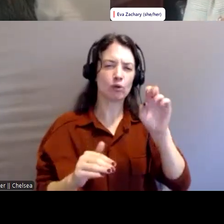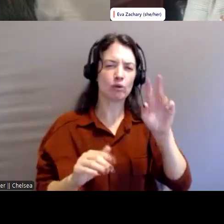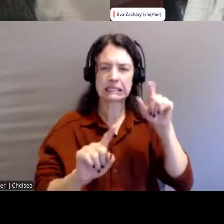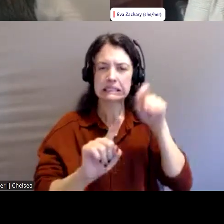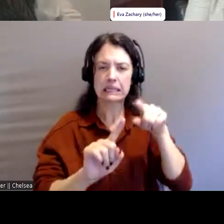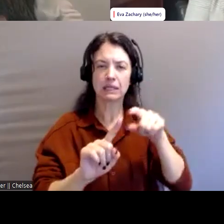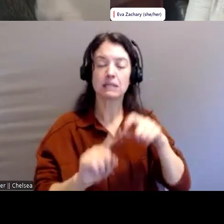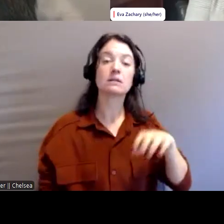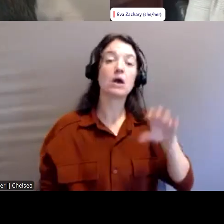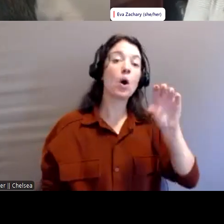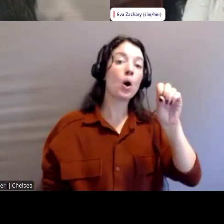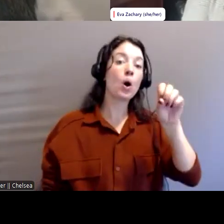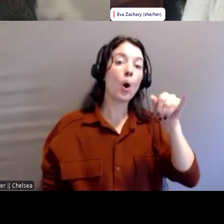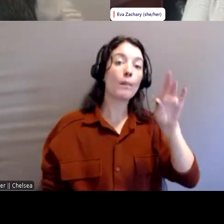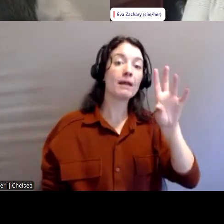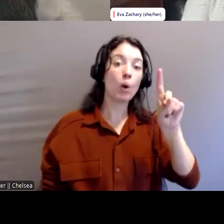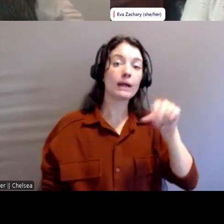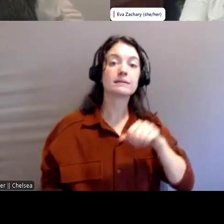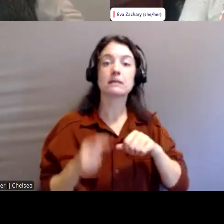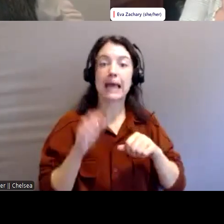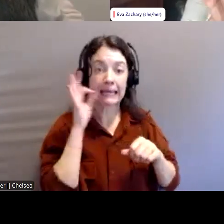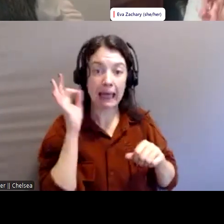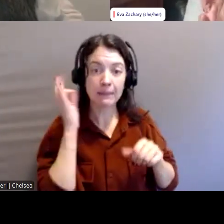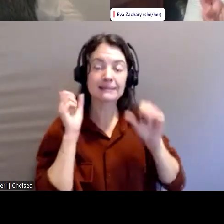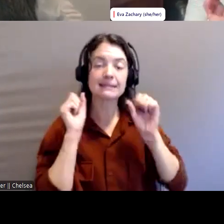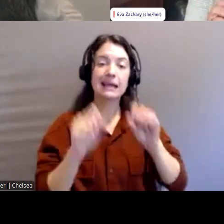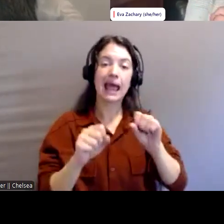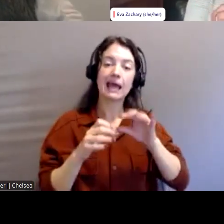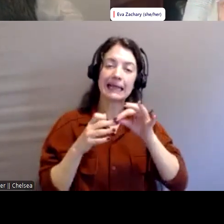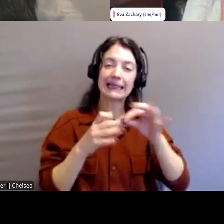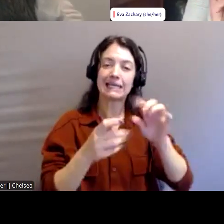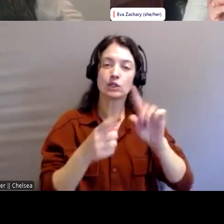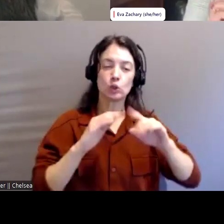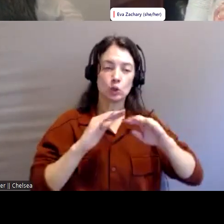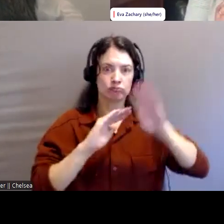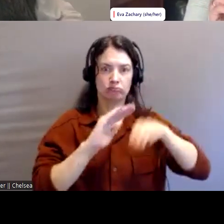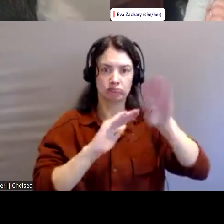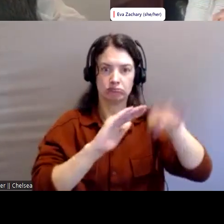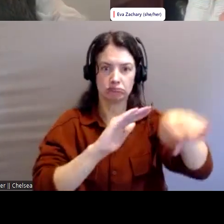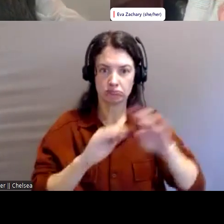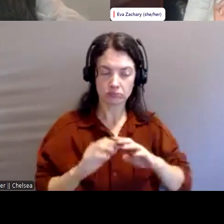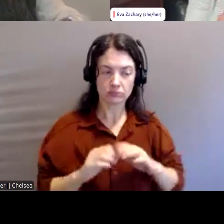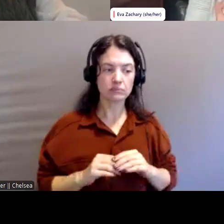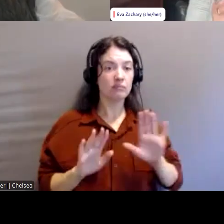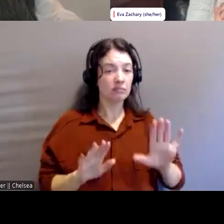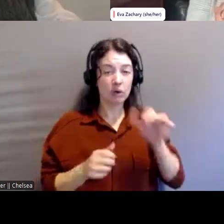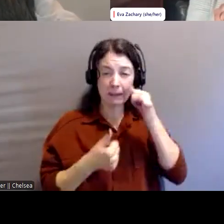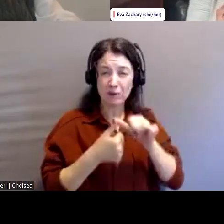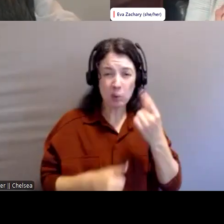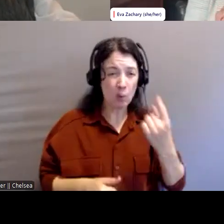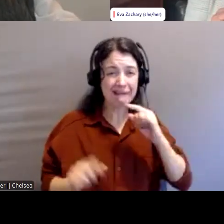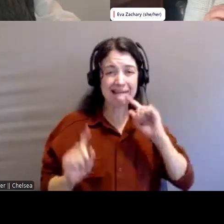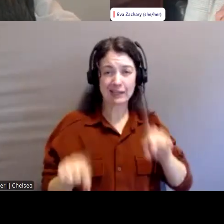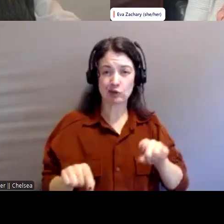can contribute to instability. So I hope that answers your question, but please keep in mind there's no one single answer to